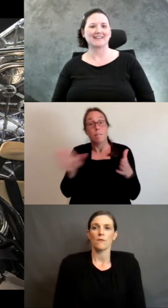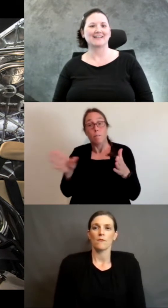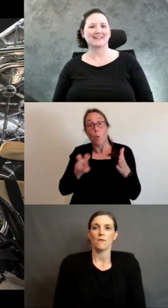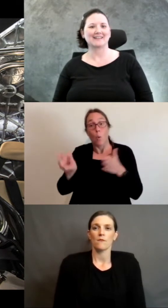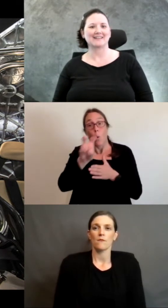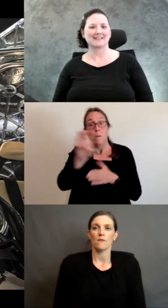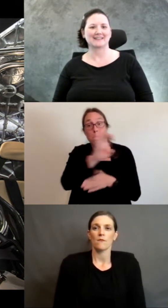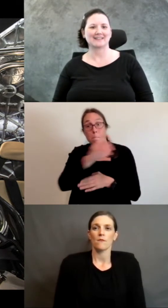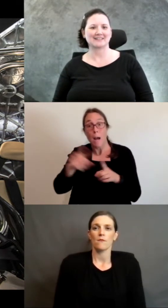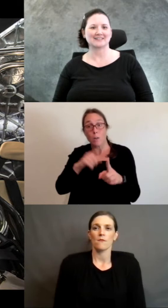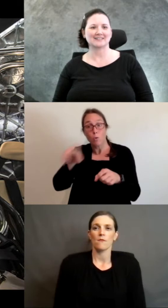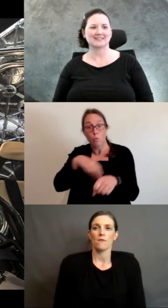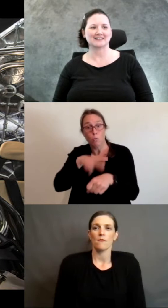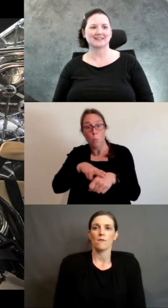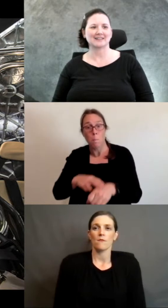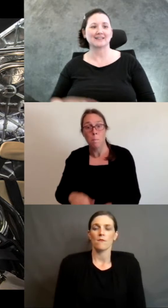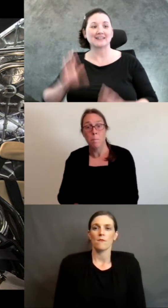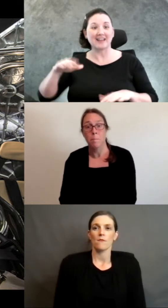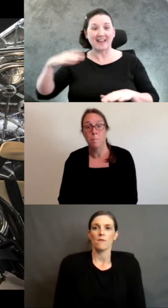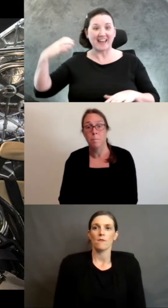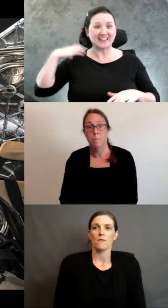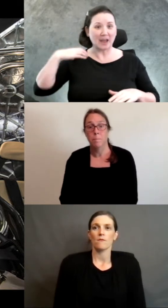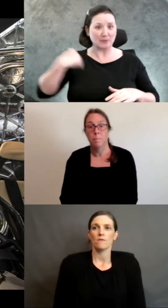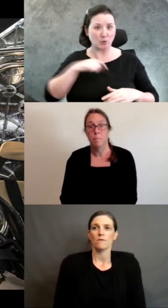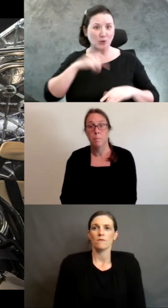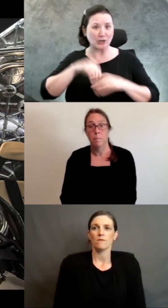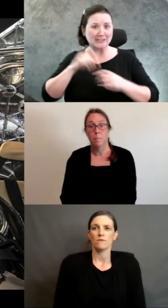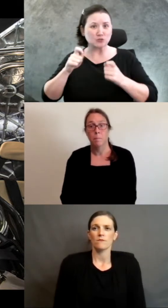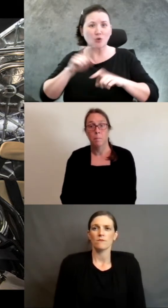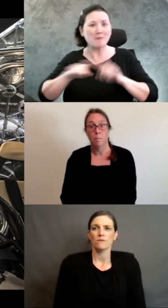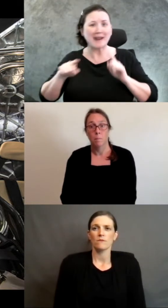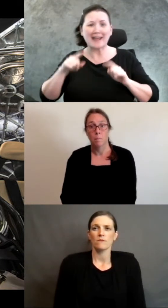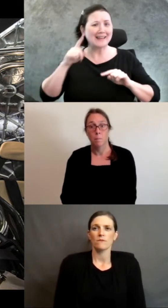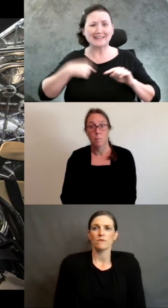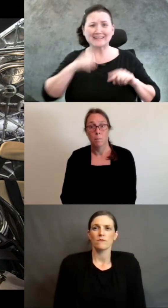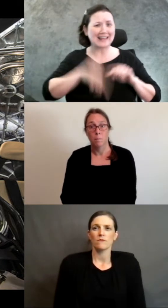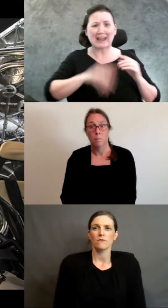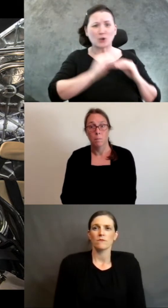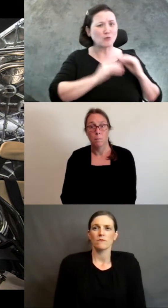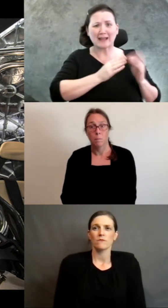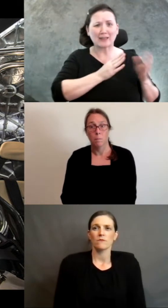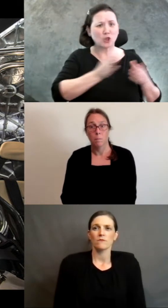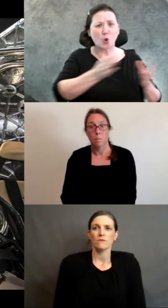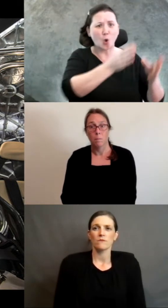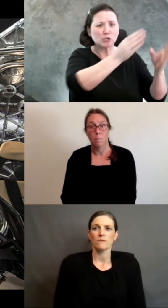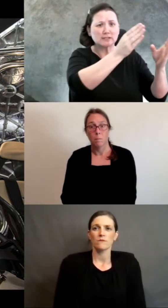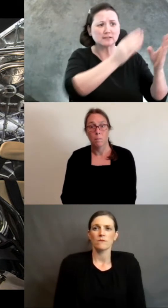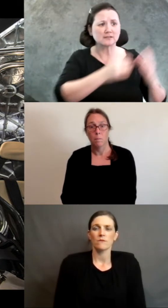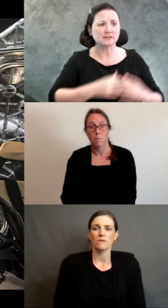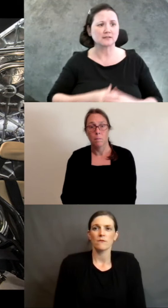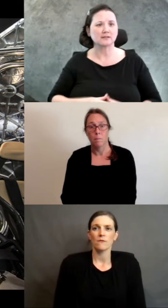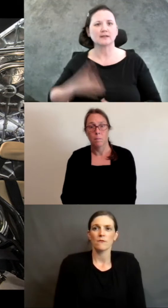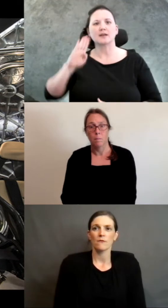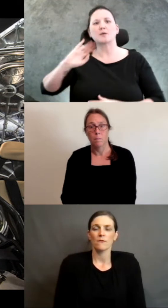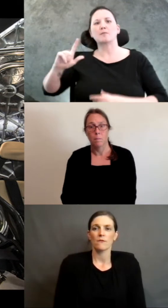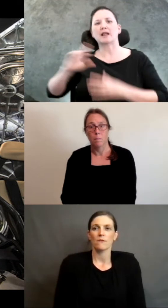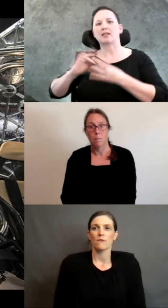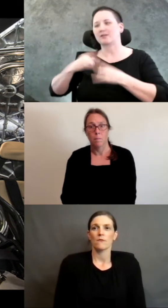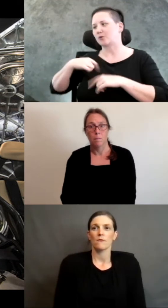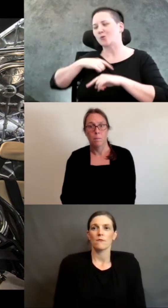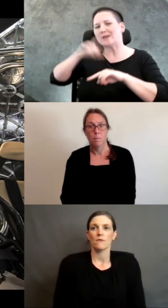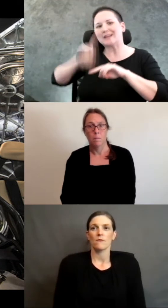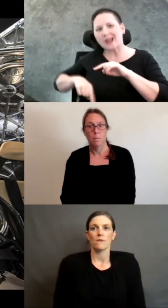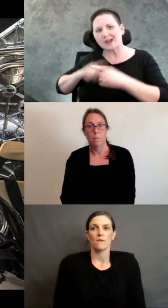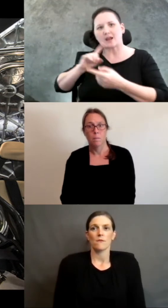Captain, we're back in control, but I can't correct the course. We won't be able to correct it until we get the S2000